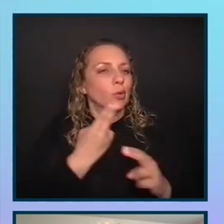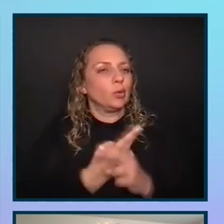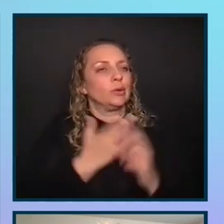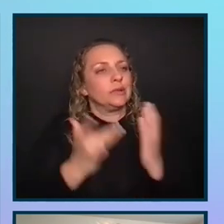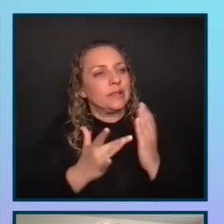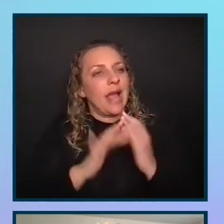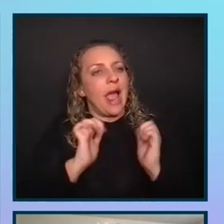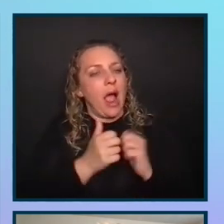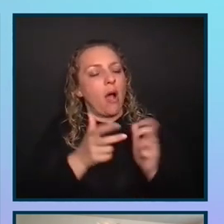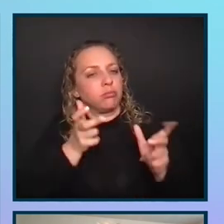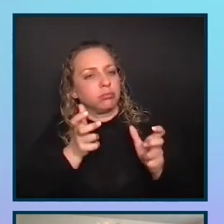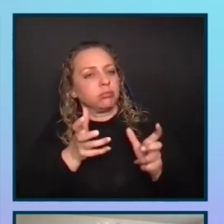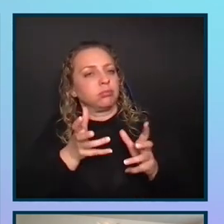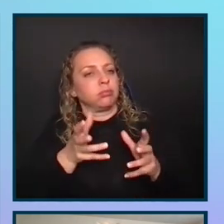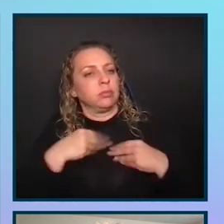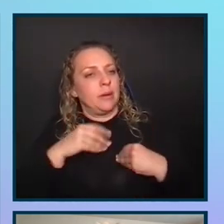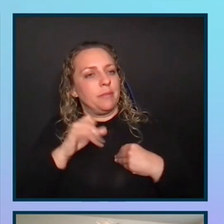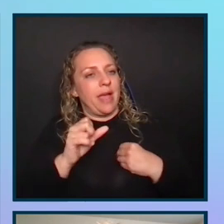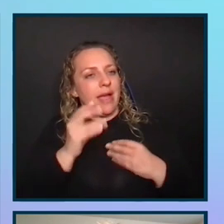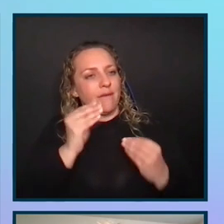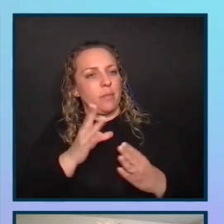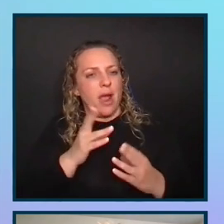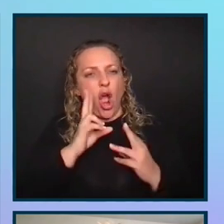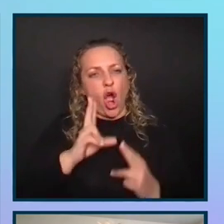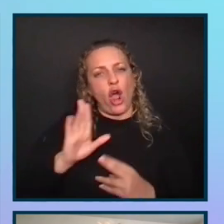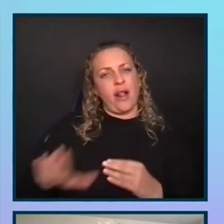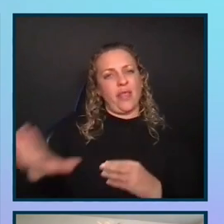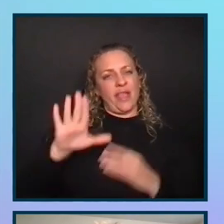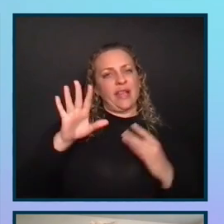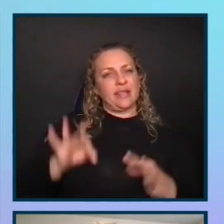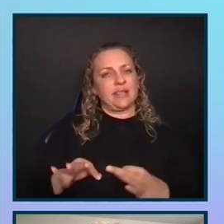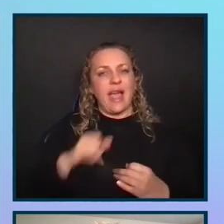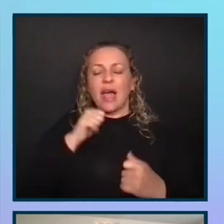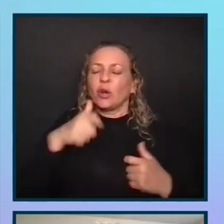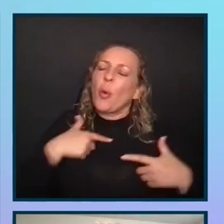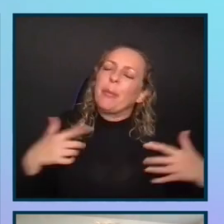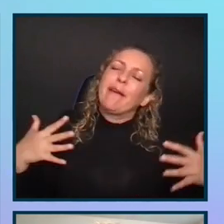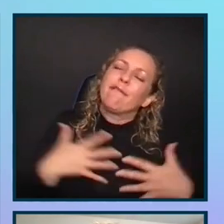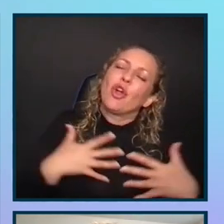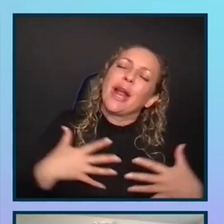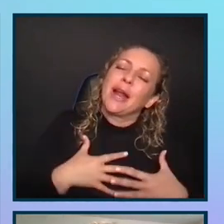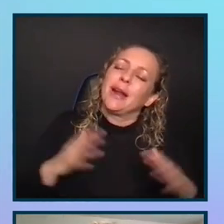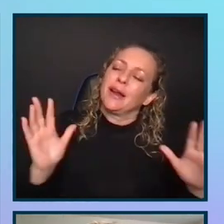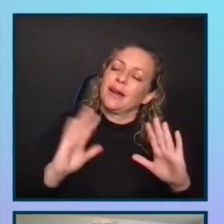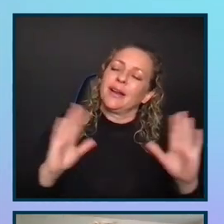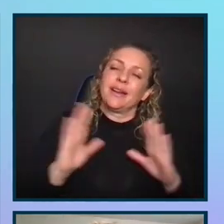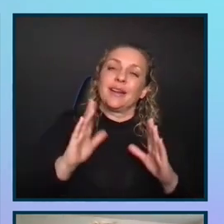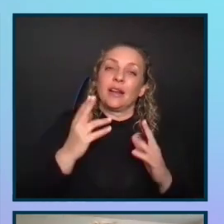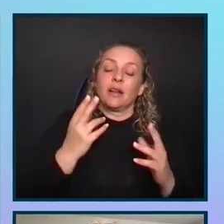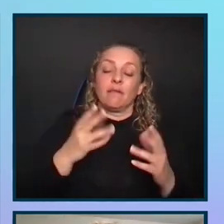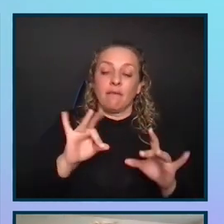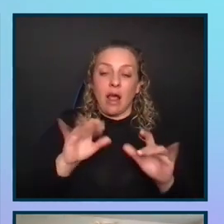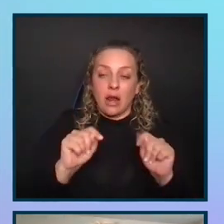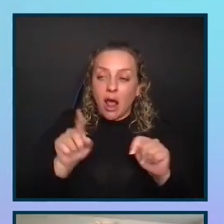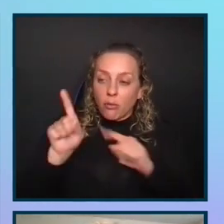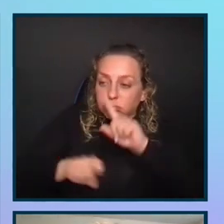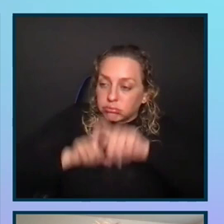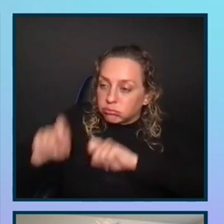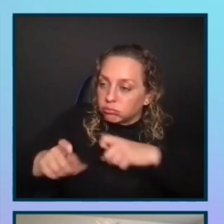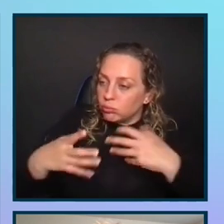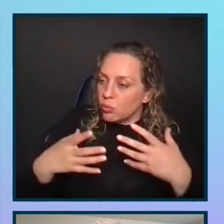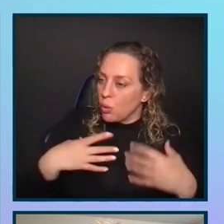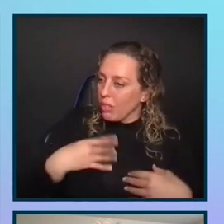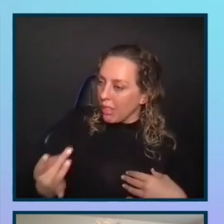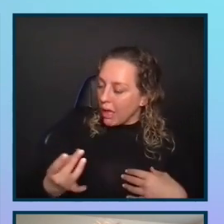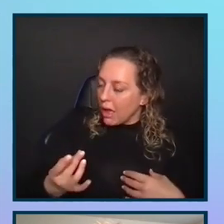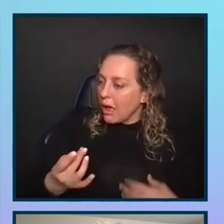information. Let's honor that. And of course, never be afraid to talk to your users. Find out what your users like, what they don't like, the